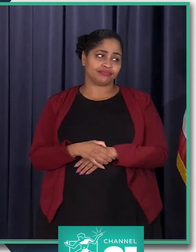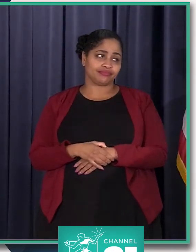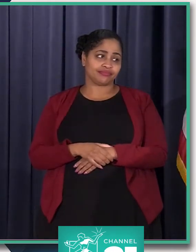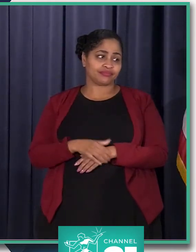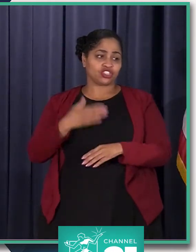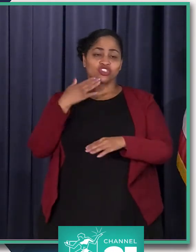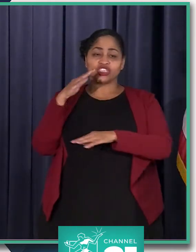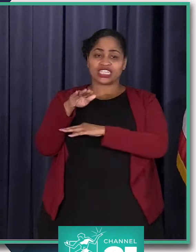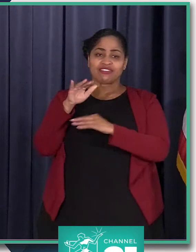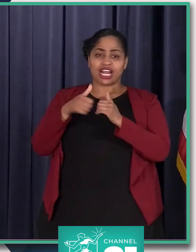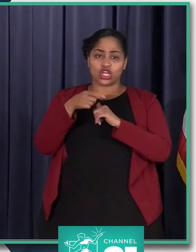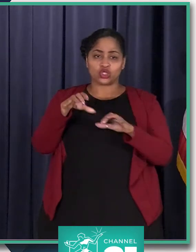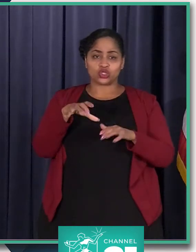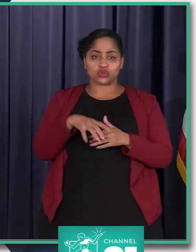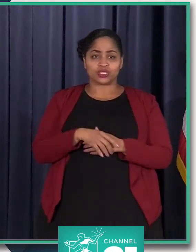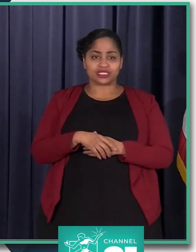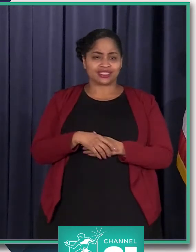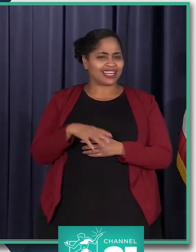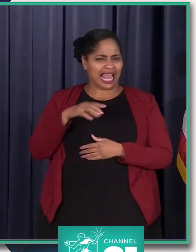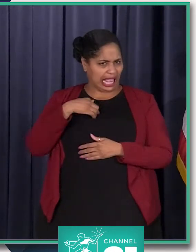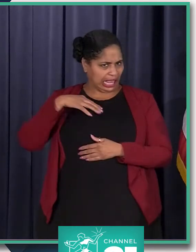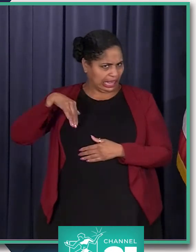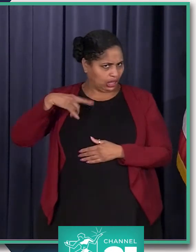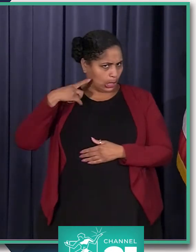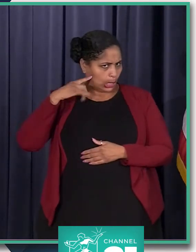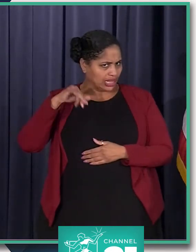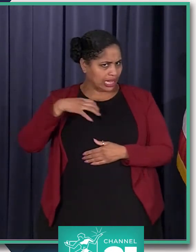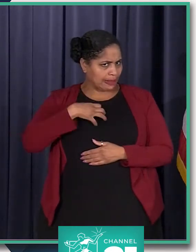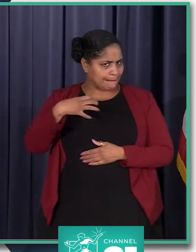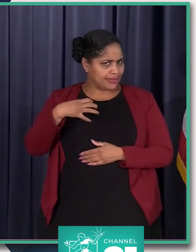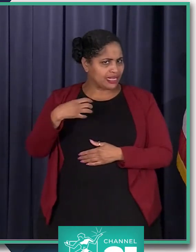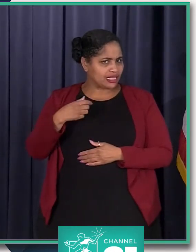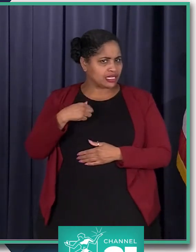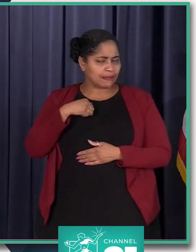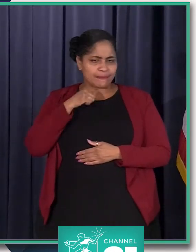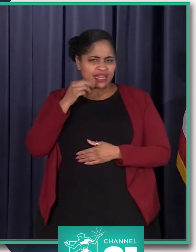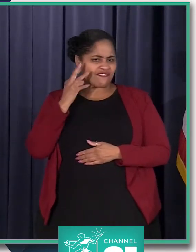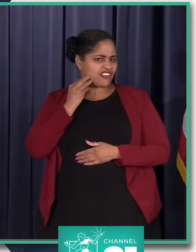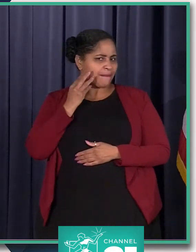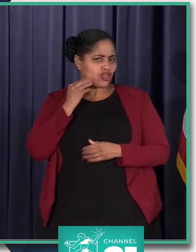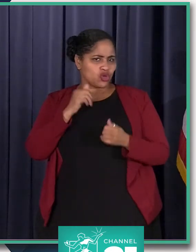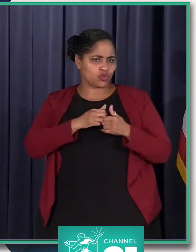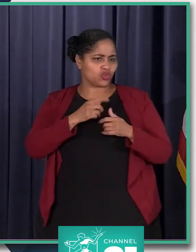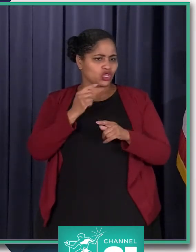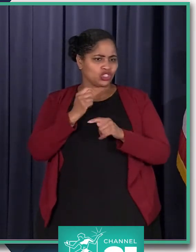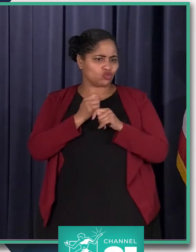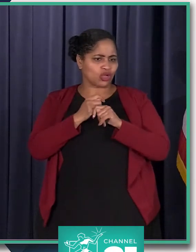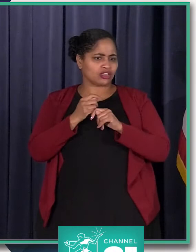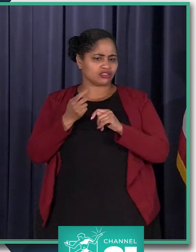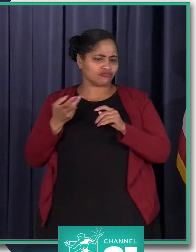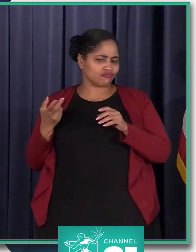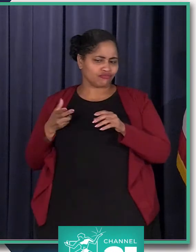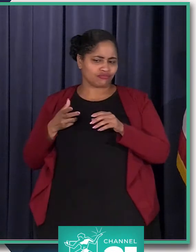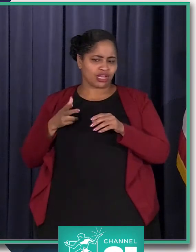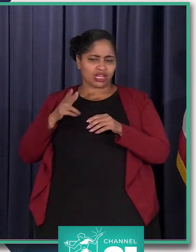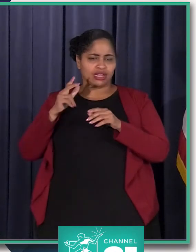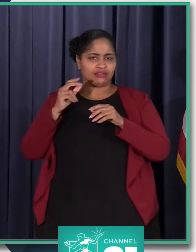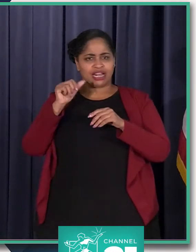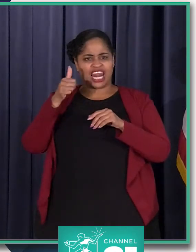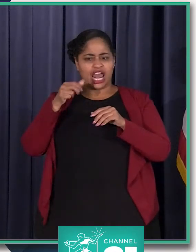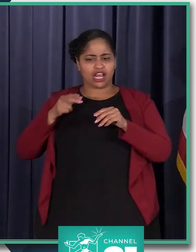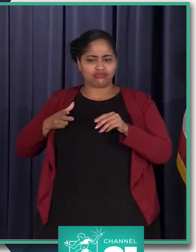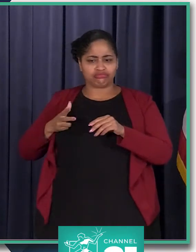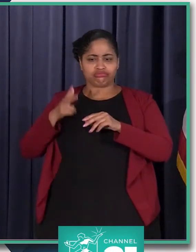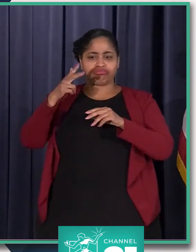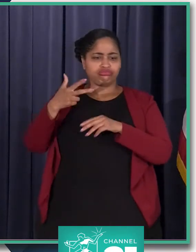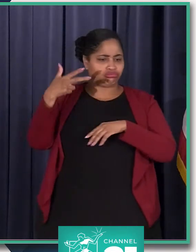Good evening. How are you doing? Yeah, I've not heard that complaint. I'm unfamiliar with trucks coming off the lodge, unless the only thing I